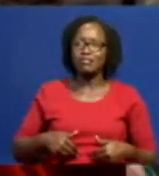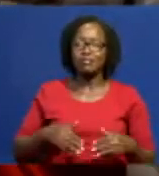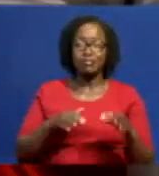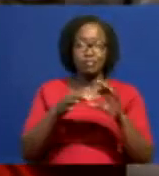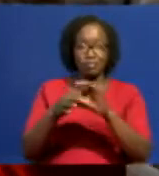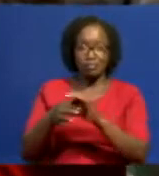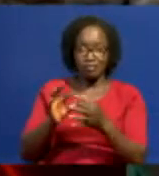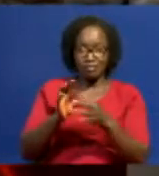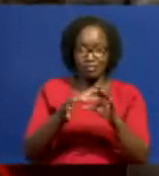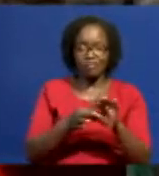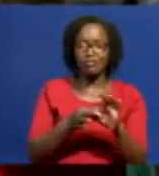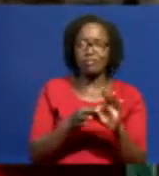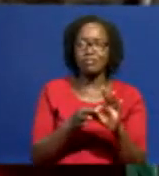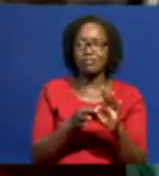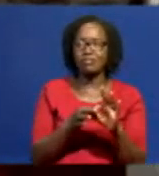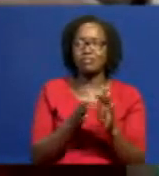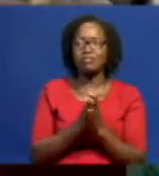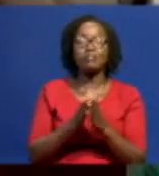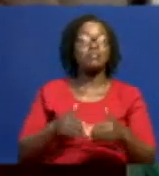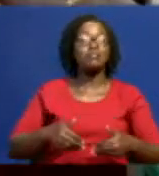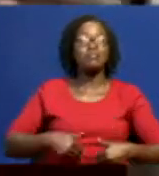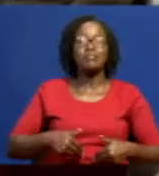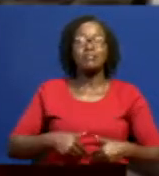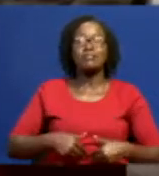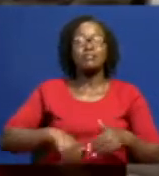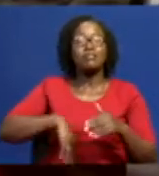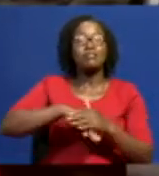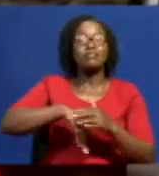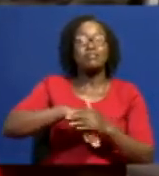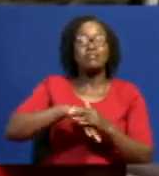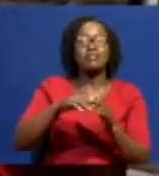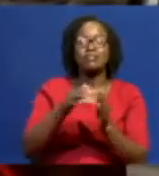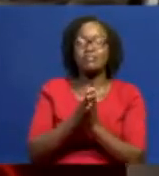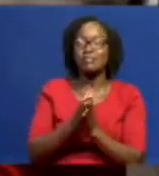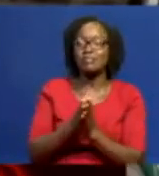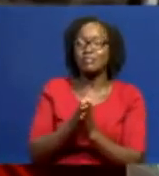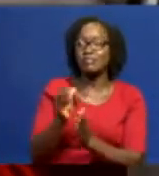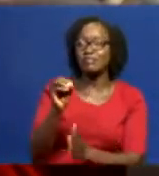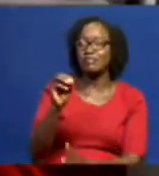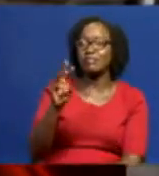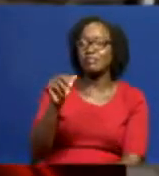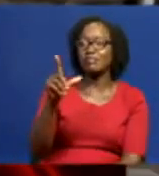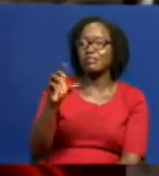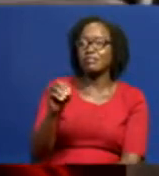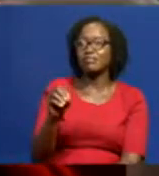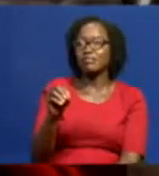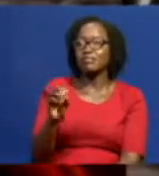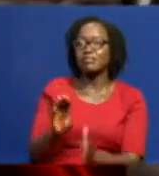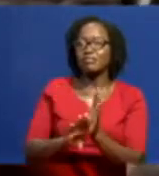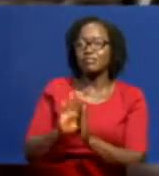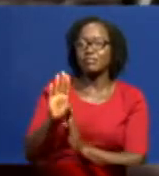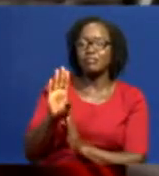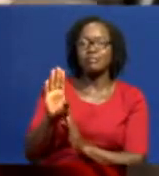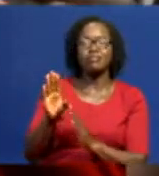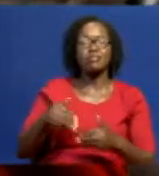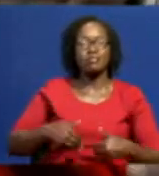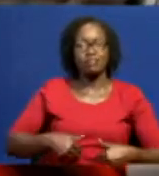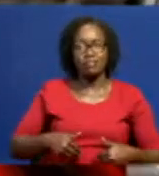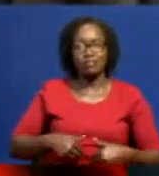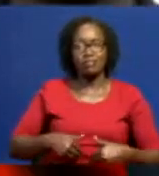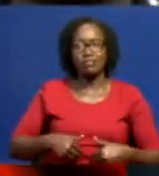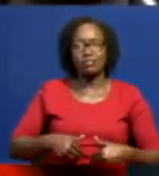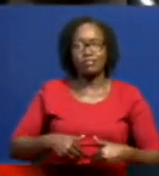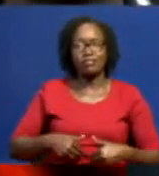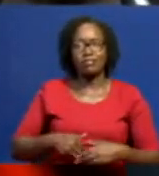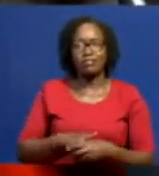collaboration with Youth Soccer and Owalo Foundation, we are looking into the development of the youth in this